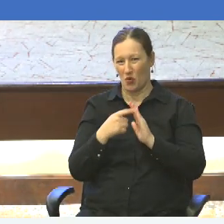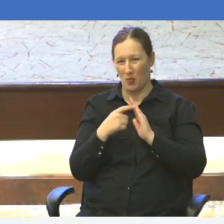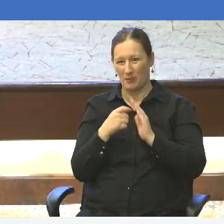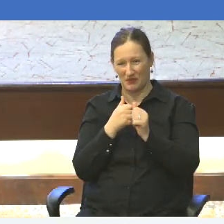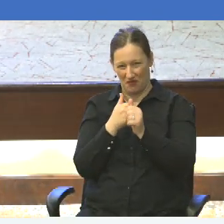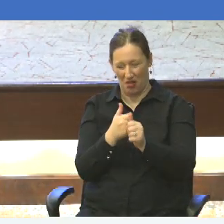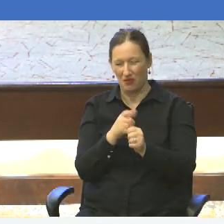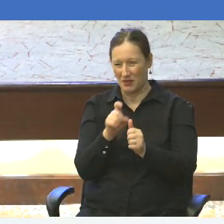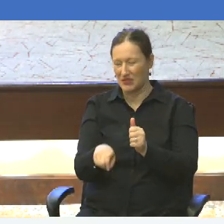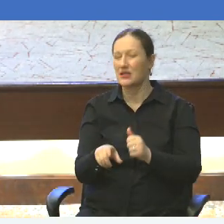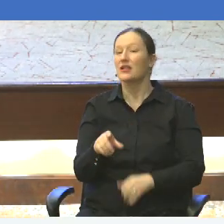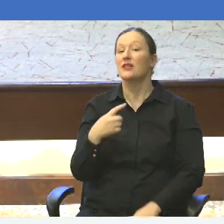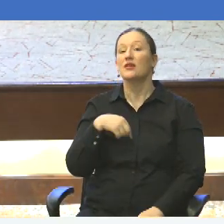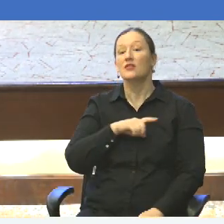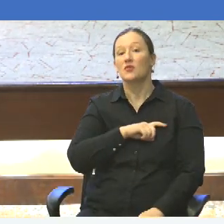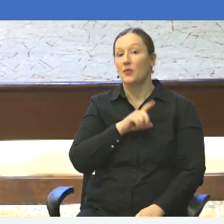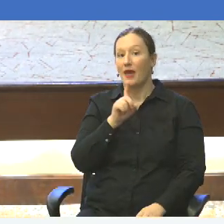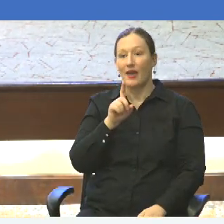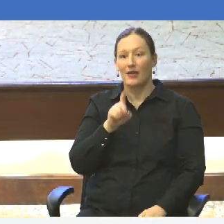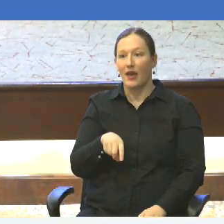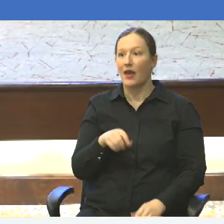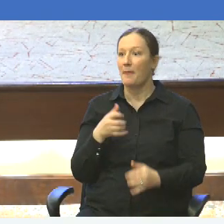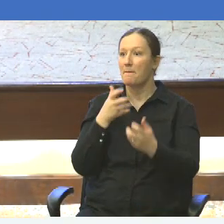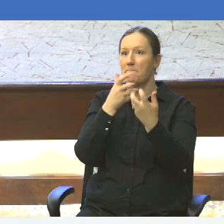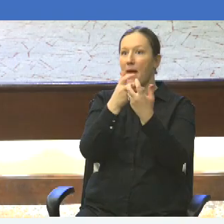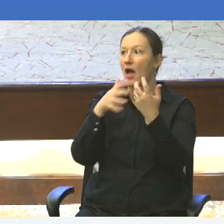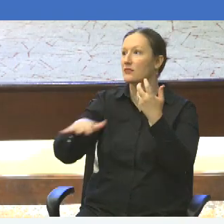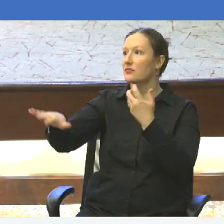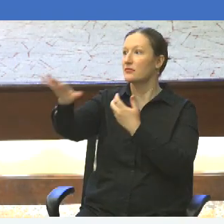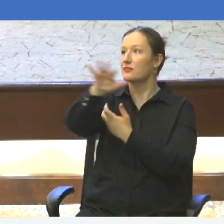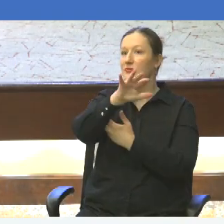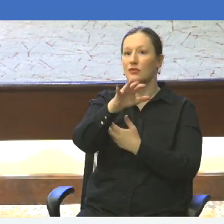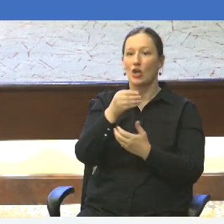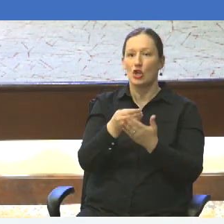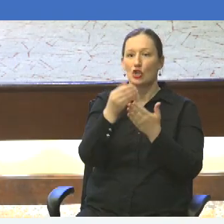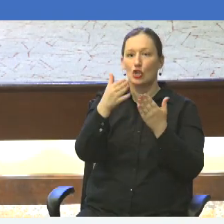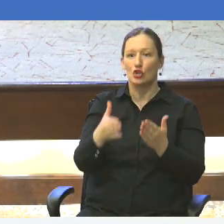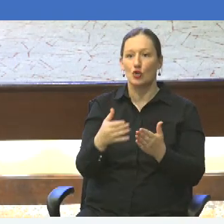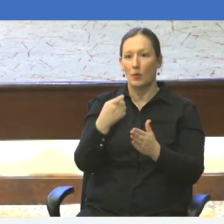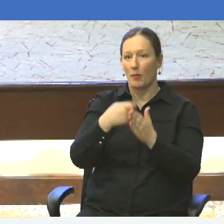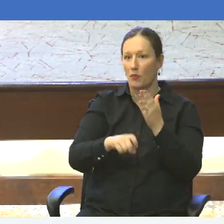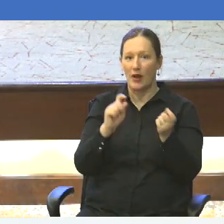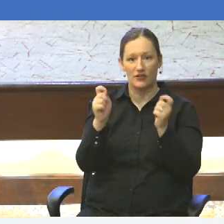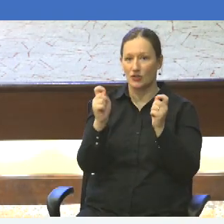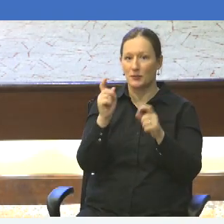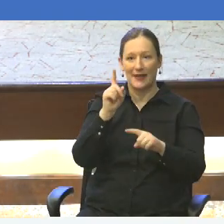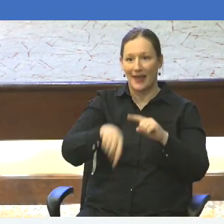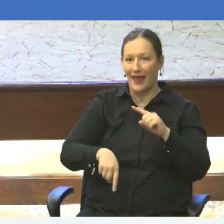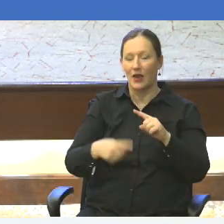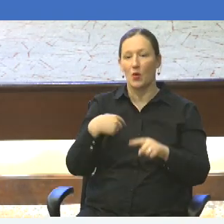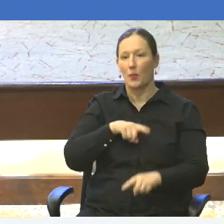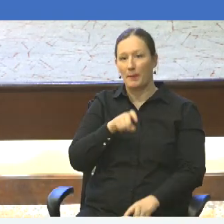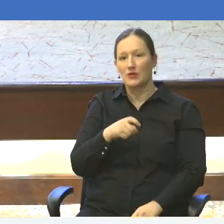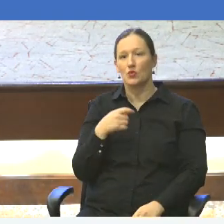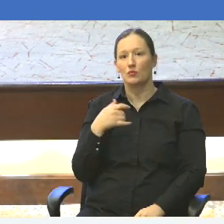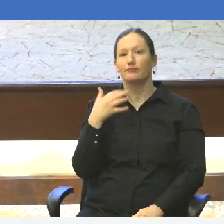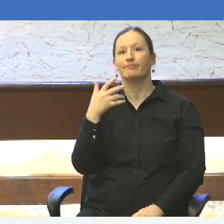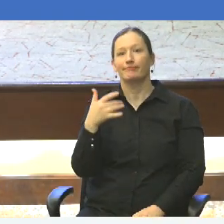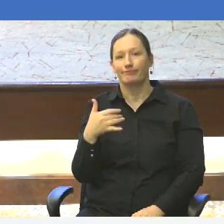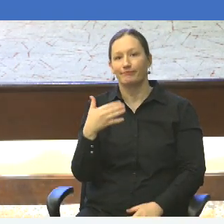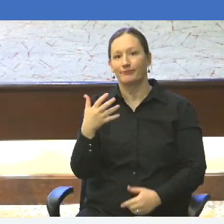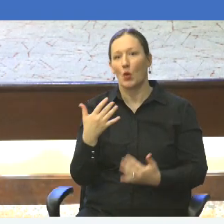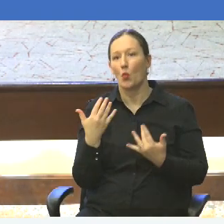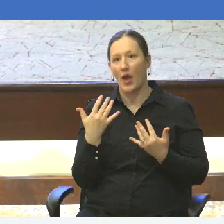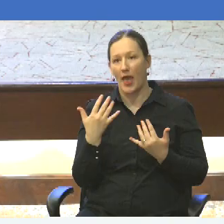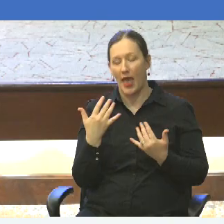rate adjustments based on consumer price index adjustments on at least an annual basis. There may be a fair market